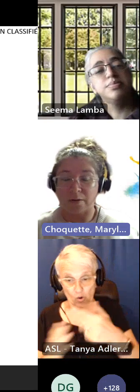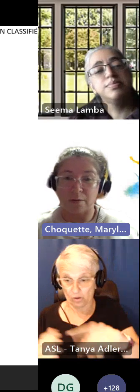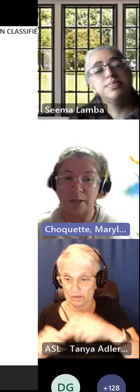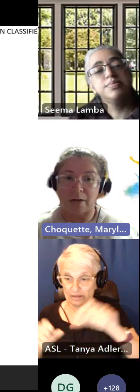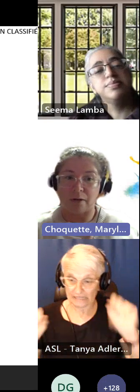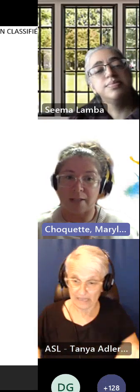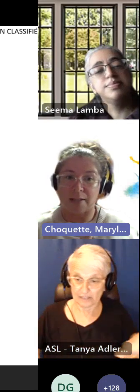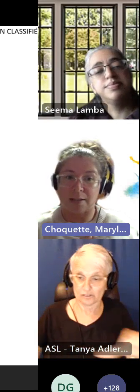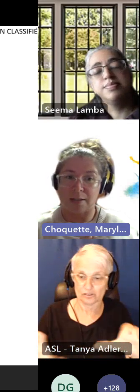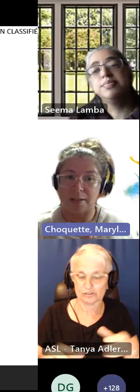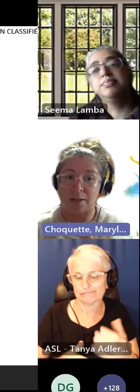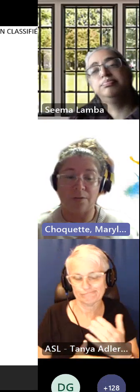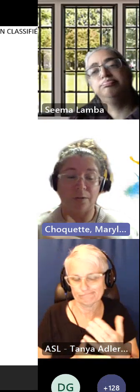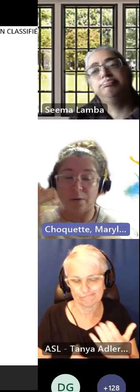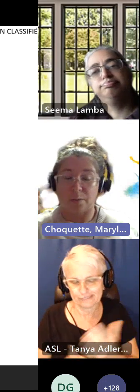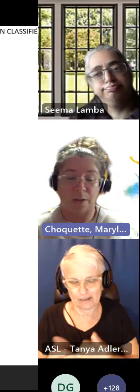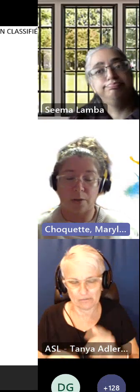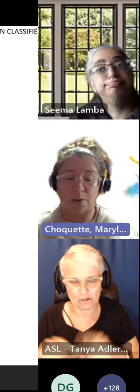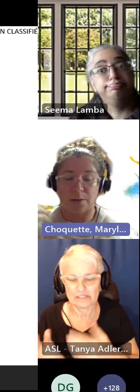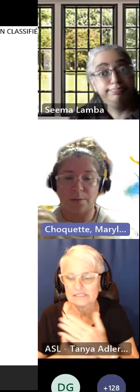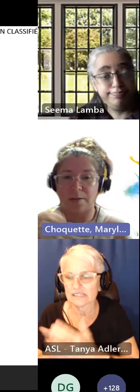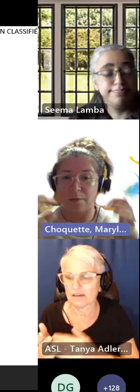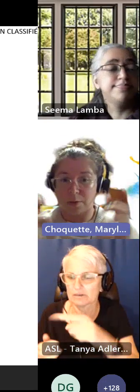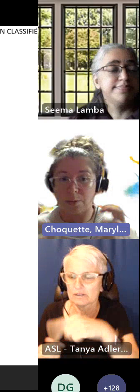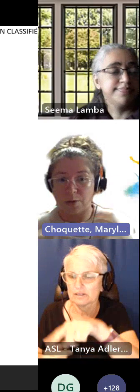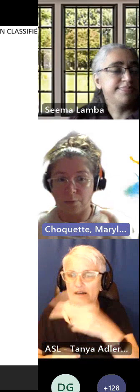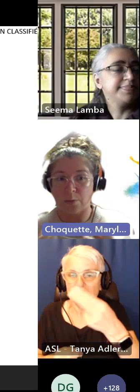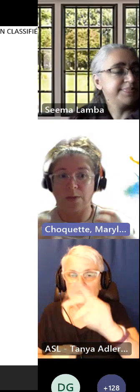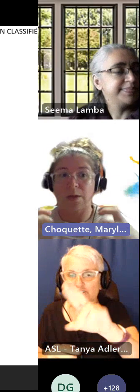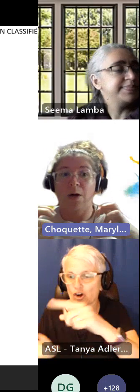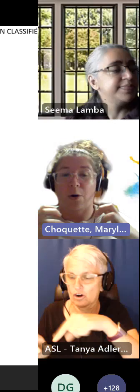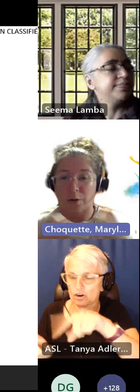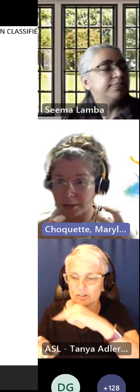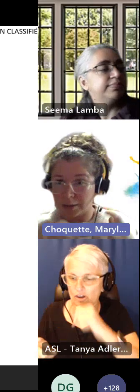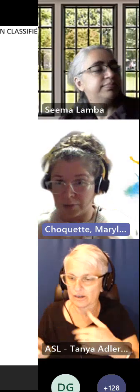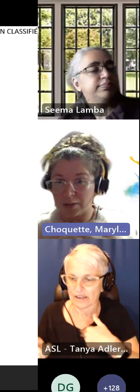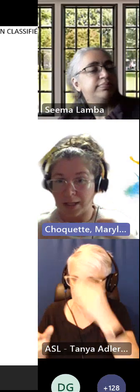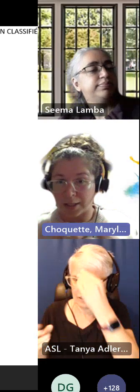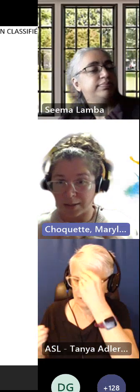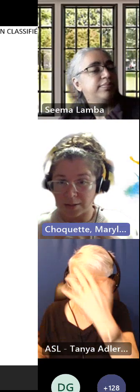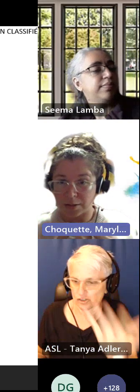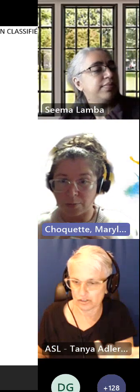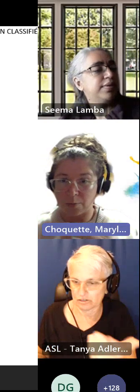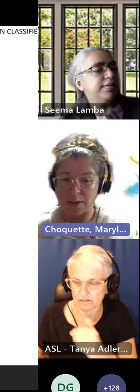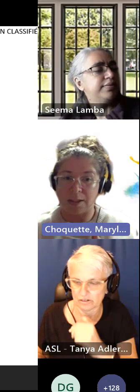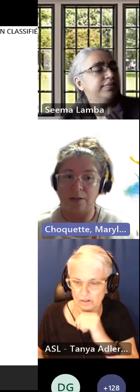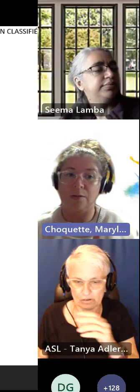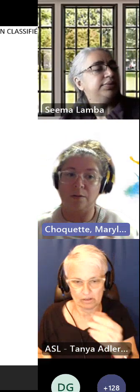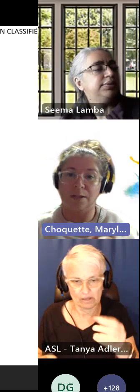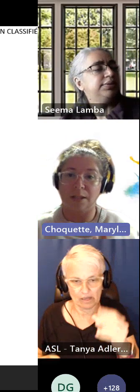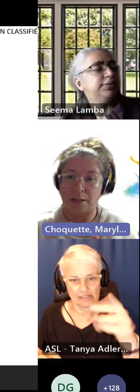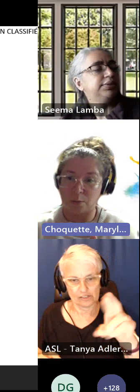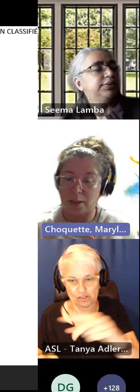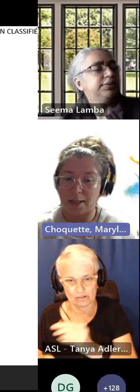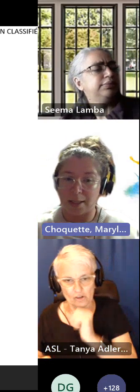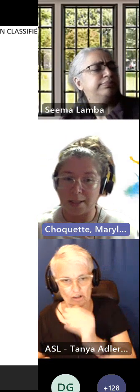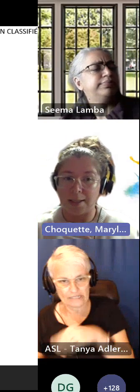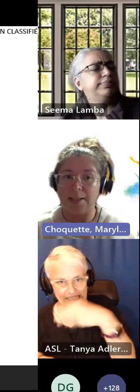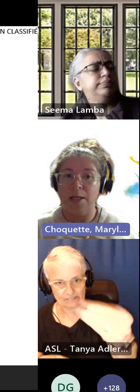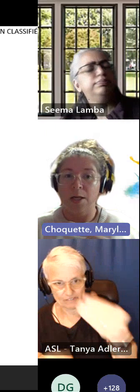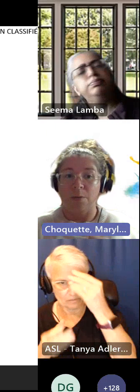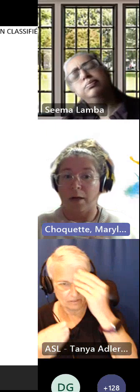some folks don't even have access to data, even from an HR perspective. Some HR folks are not given access to some of the data to do the